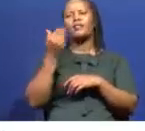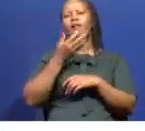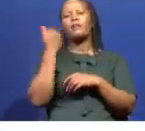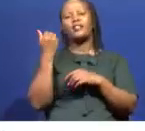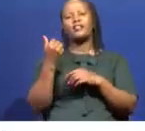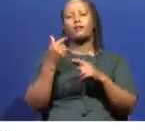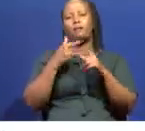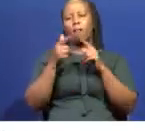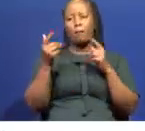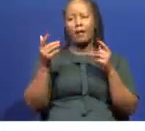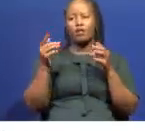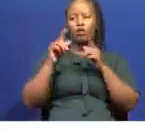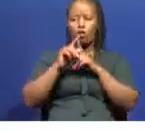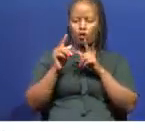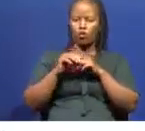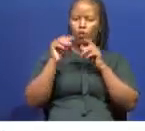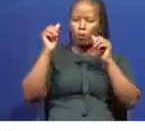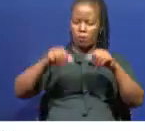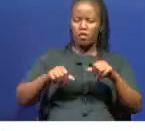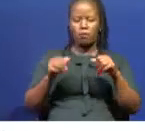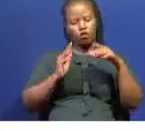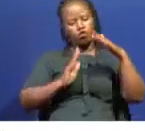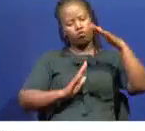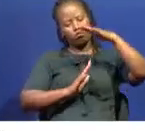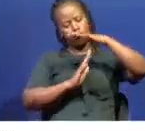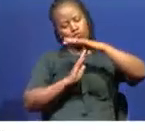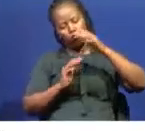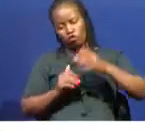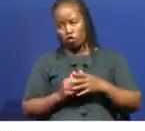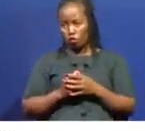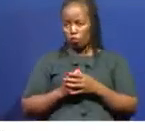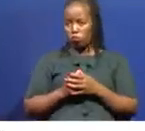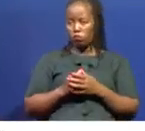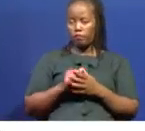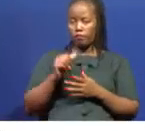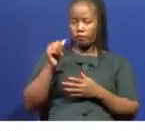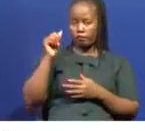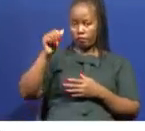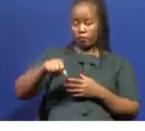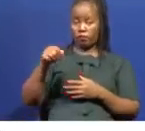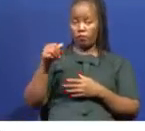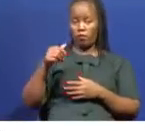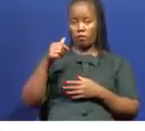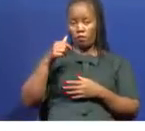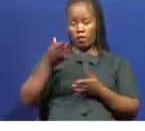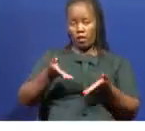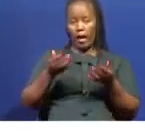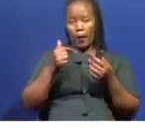going all the way to, you know, top? Yes, I'm now focusing on